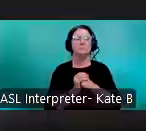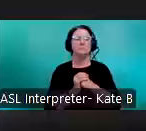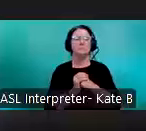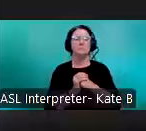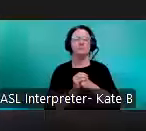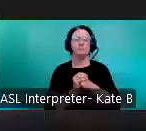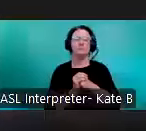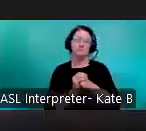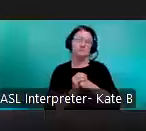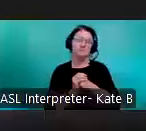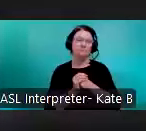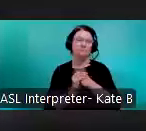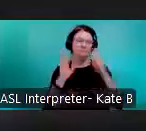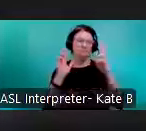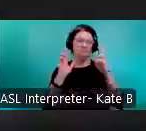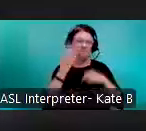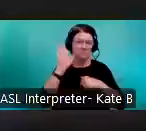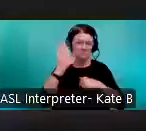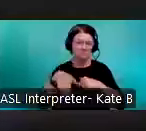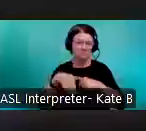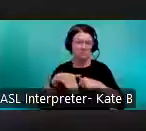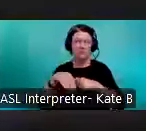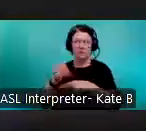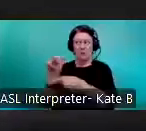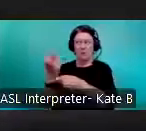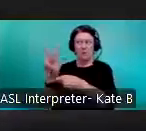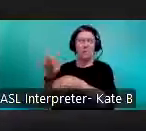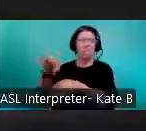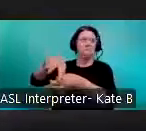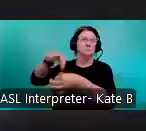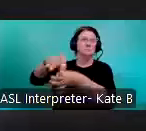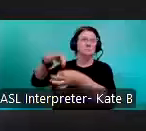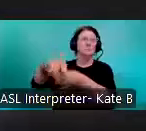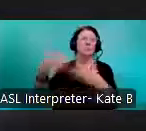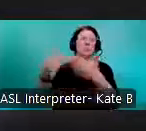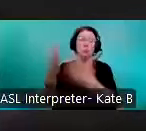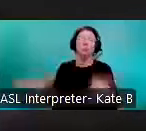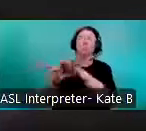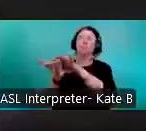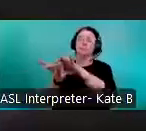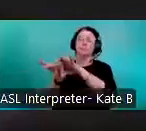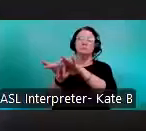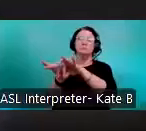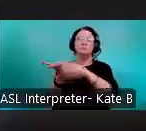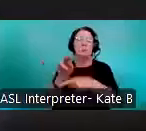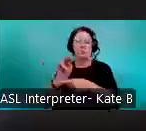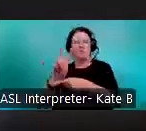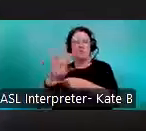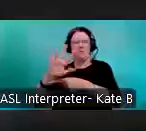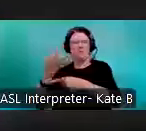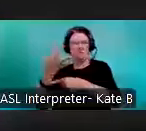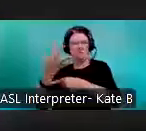Everybody should be aware that we have a big election coming up November 5th. And what you'll see on that